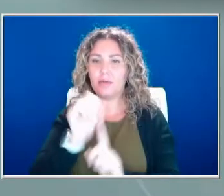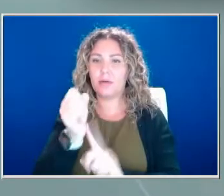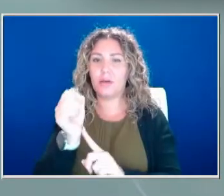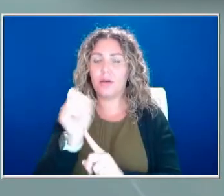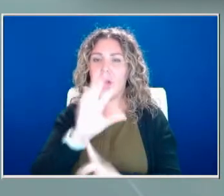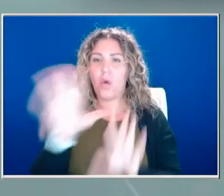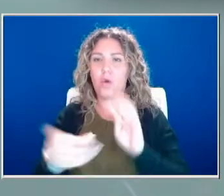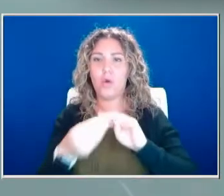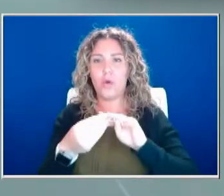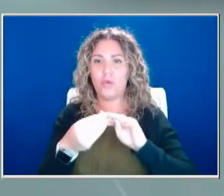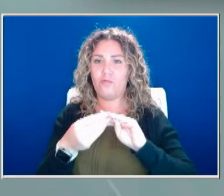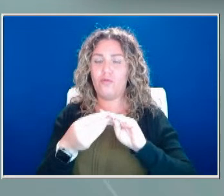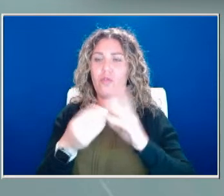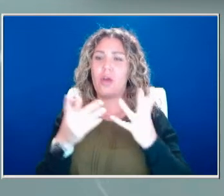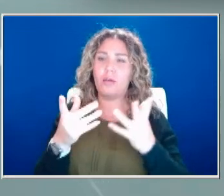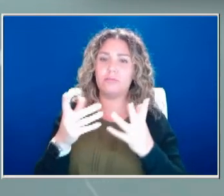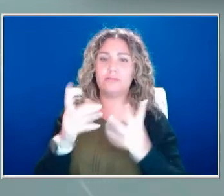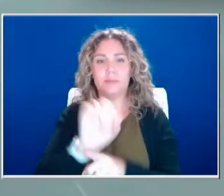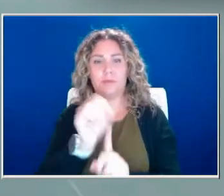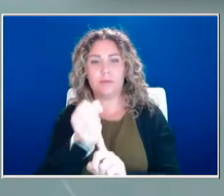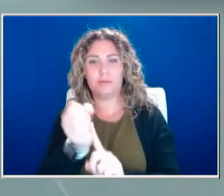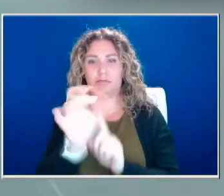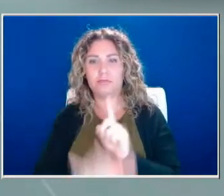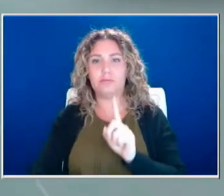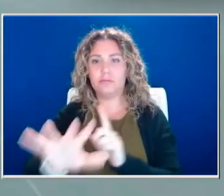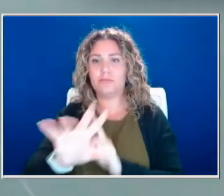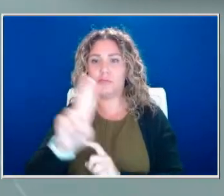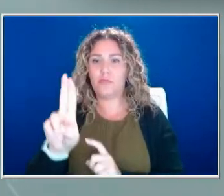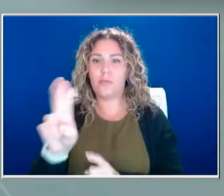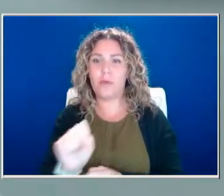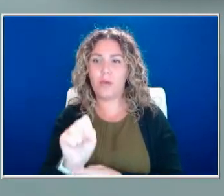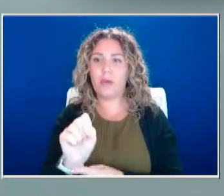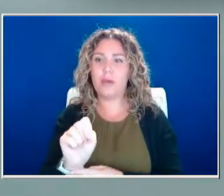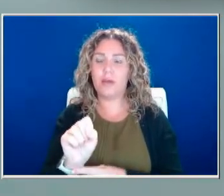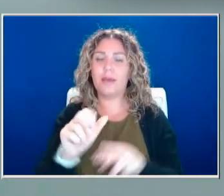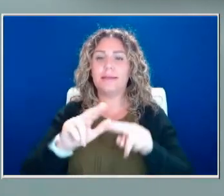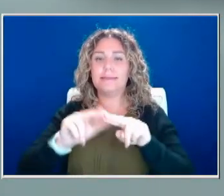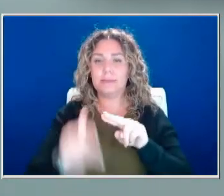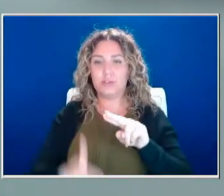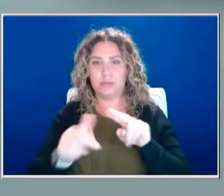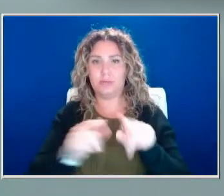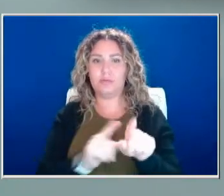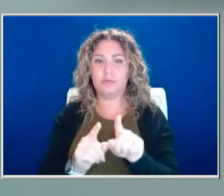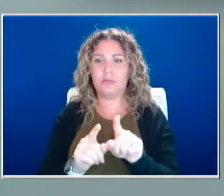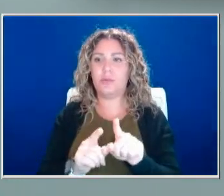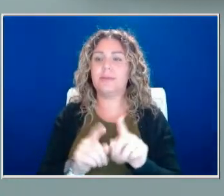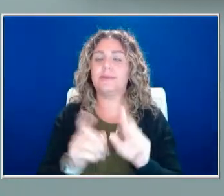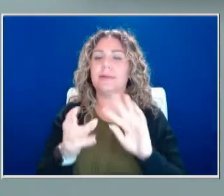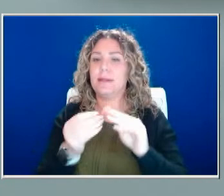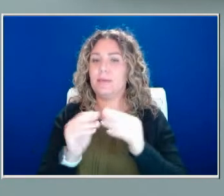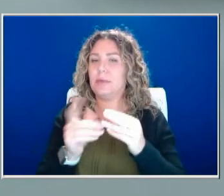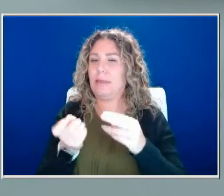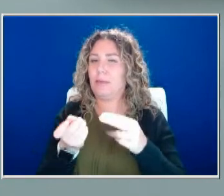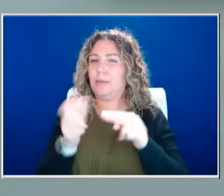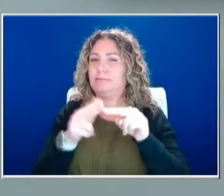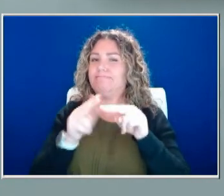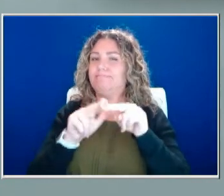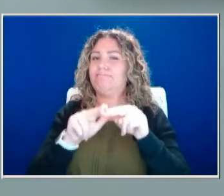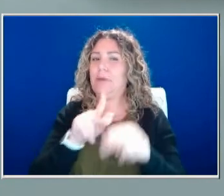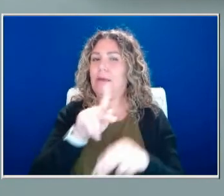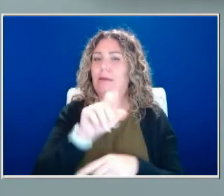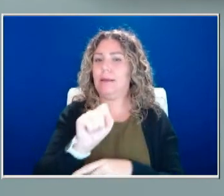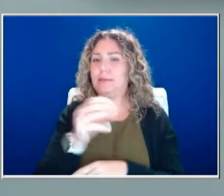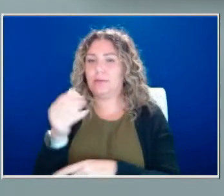trends of cases around the United States continues to decrease as well. Numbers have slowly ticked up in Kansas and Missouri from where they